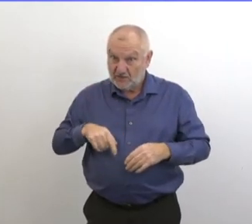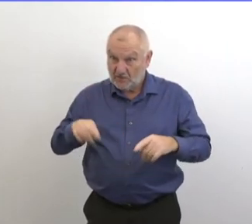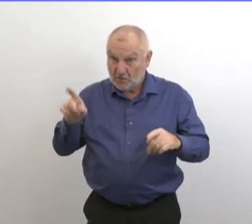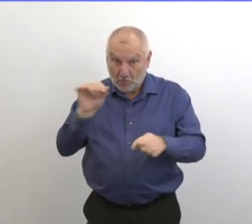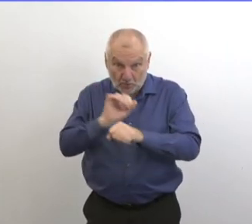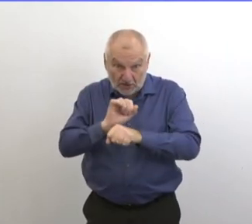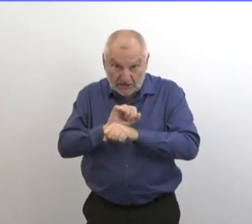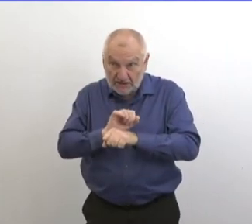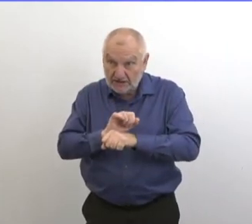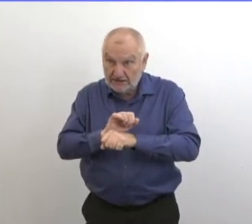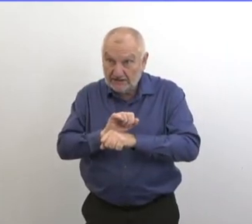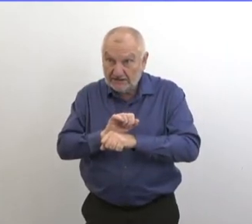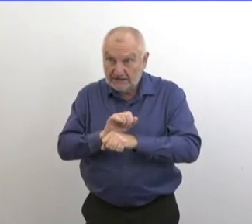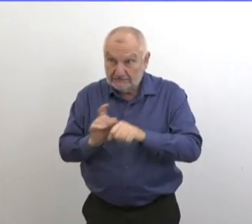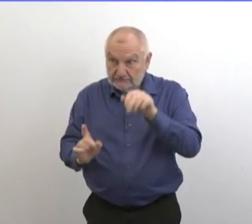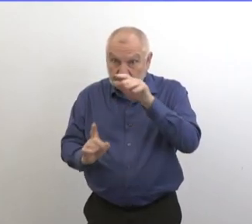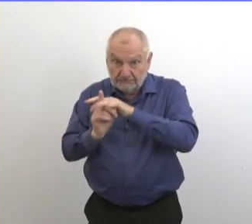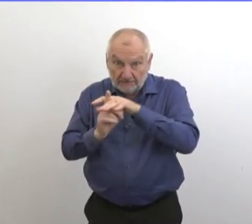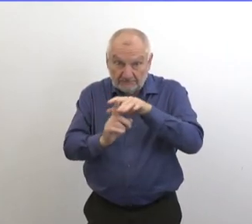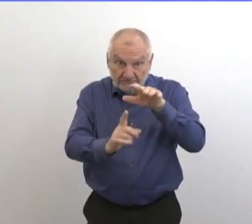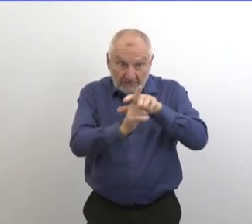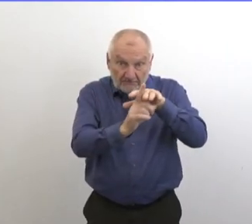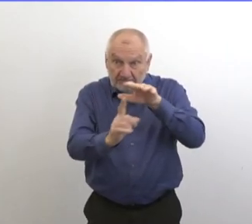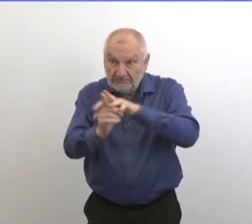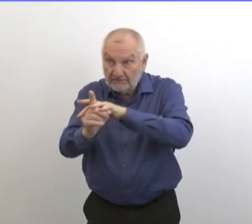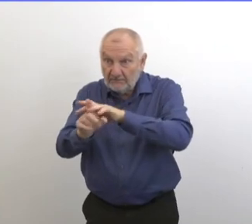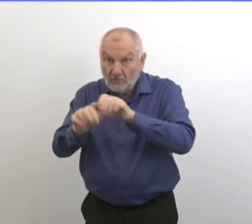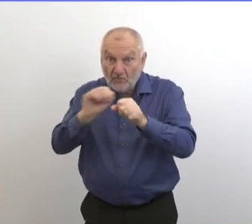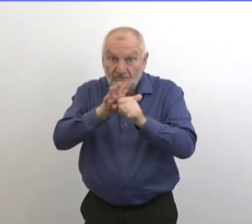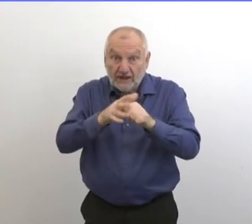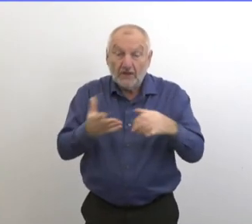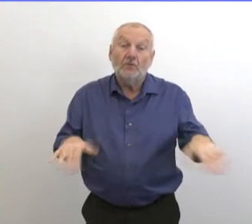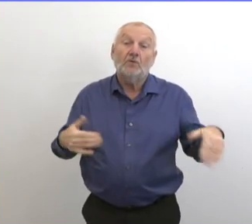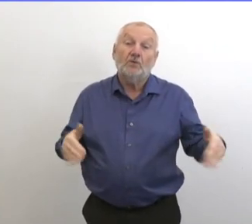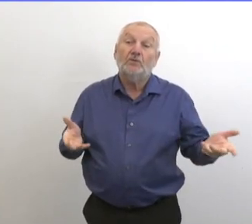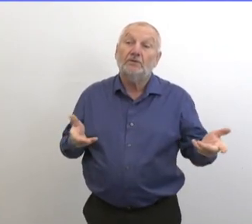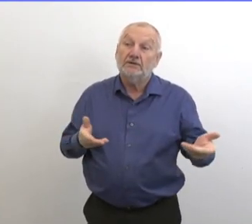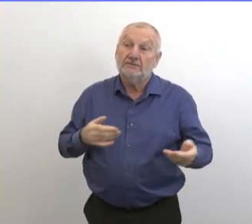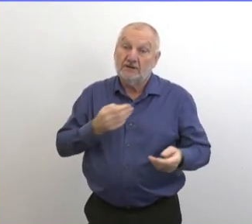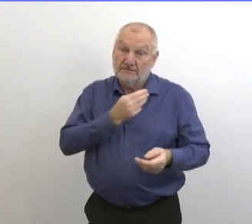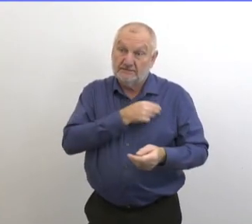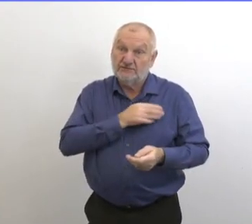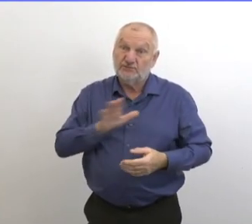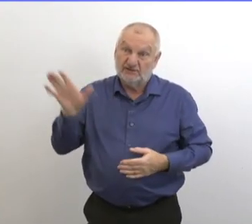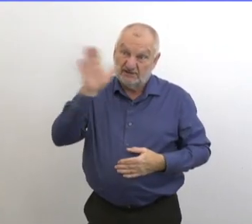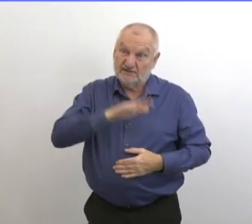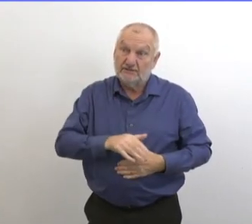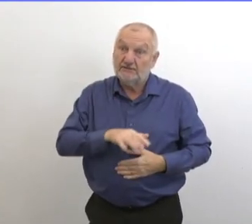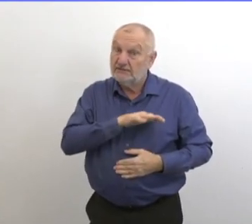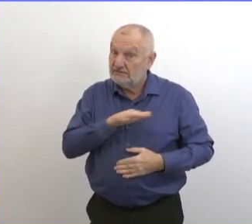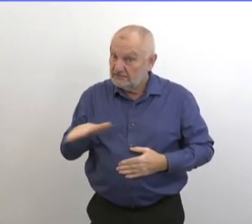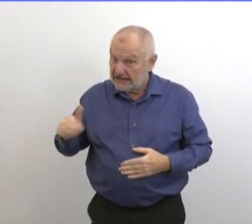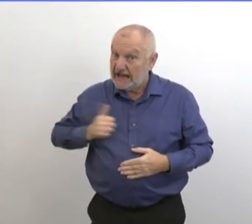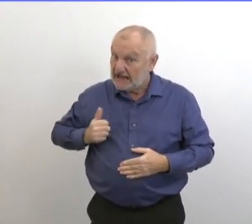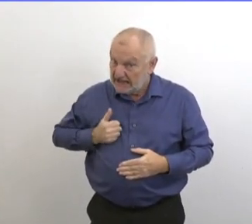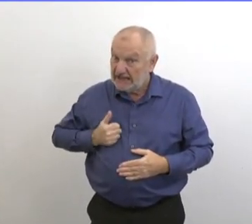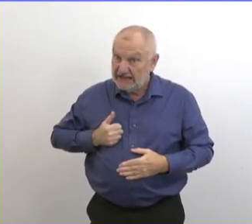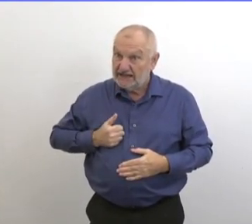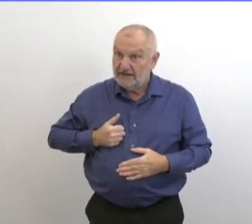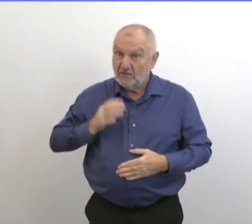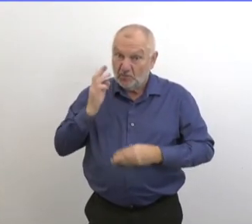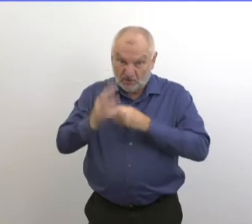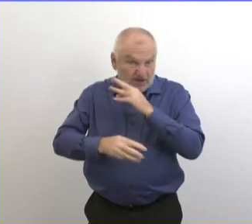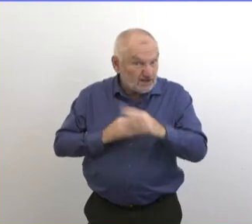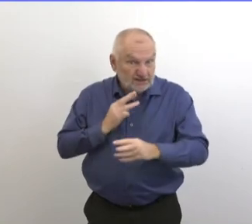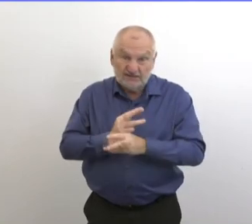seeing, I mean, we know that congregate care settings, not just in Manitoba, but across the country and indeed around the world, are experiencing,